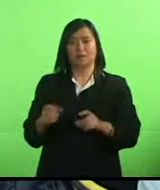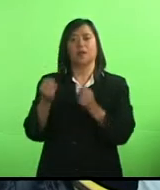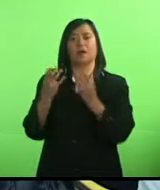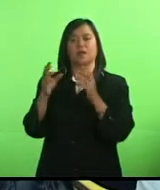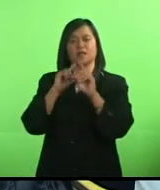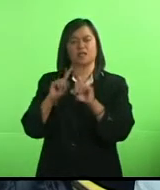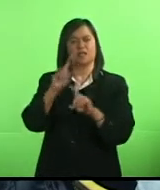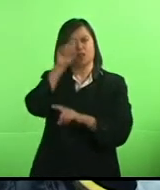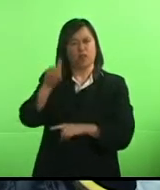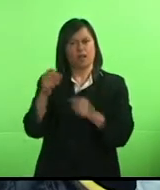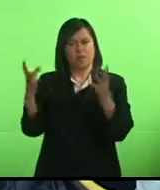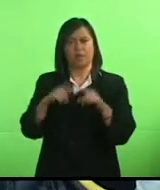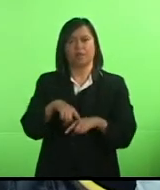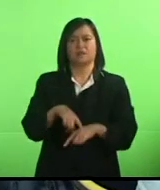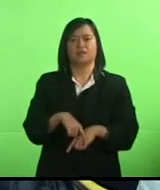40.